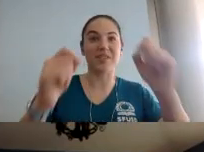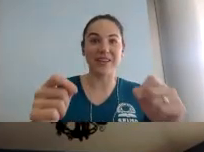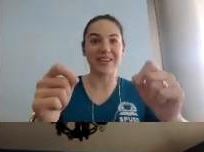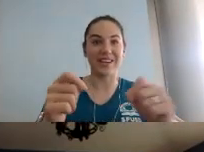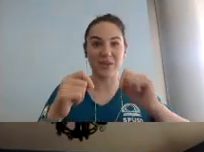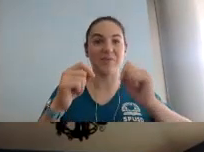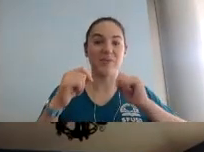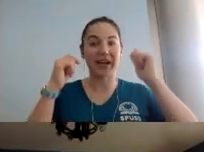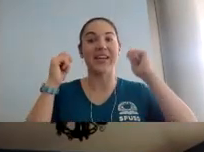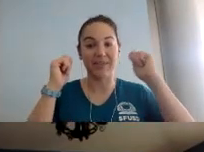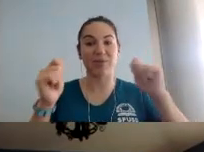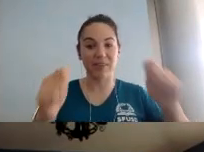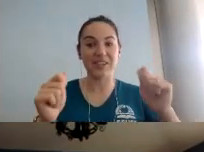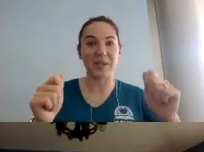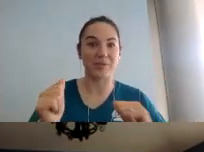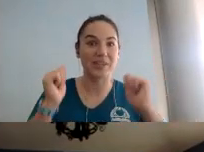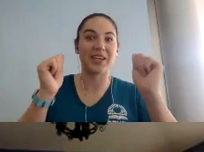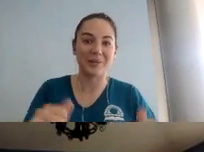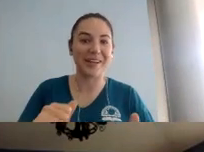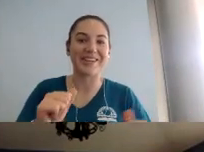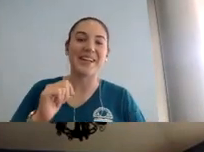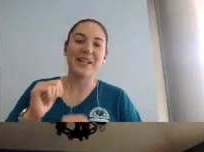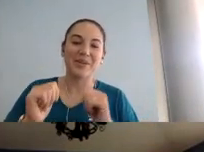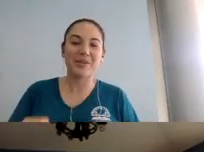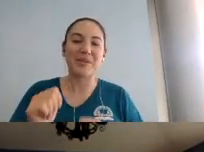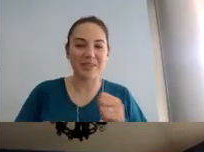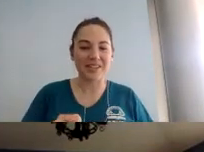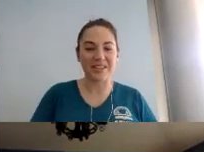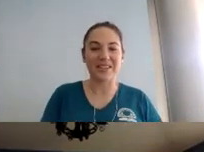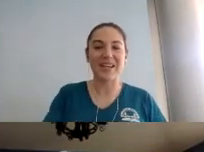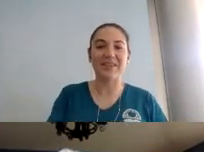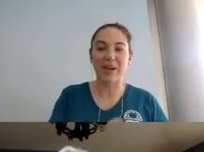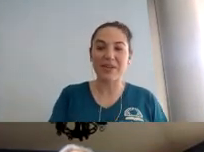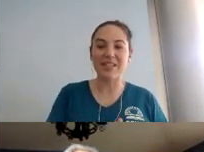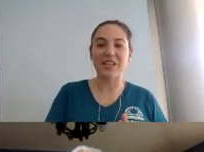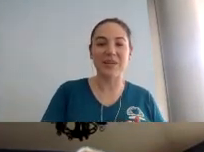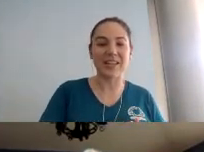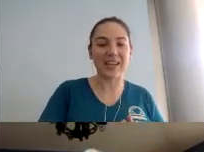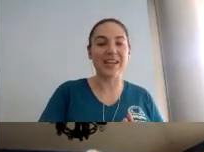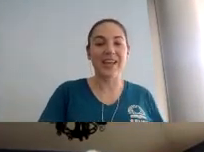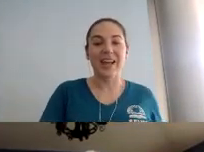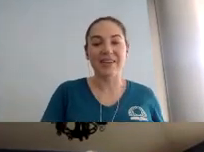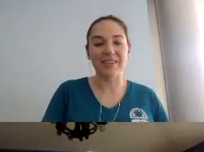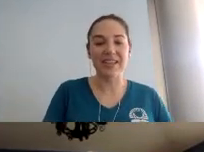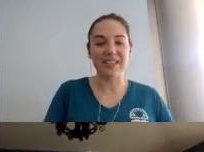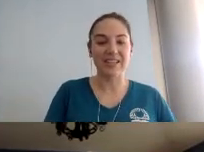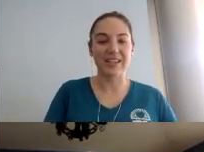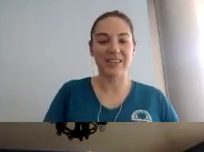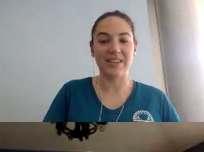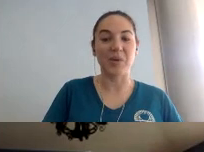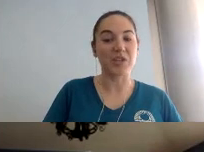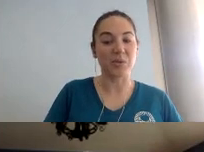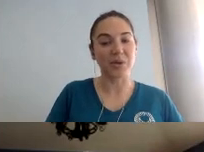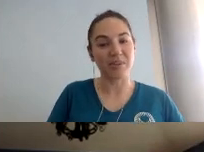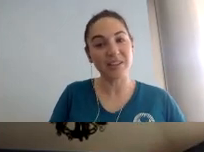they turn something in and you give them feedback and they have to reflect on it before they get a grade. You know, some of those kinds of things. I'm on slide 29. I've linked in